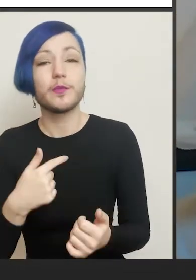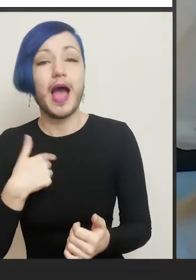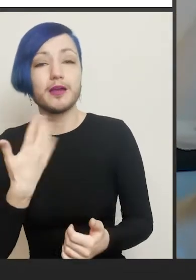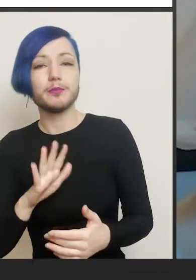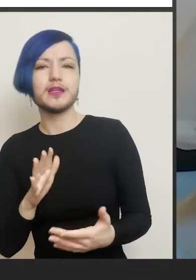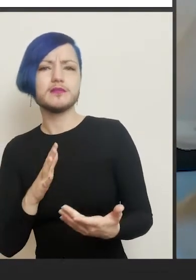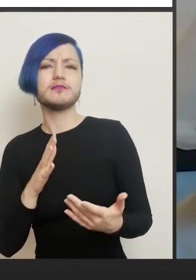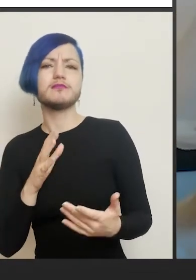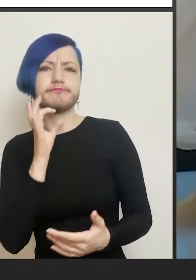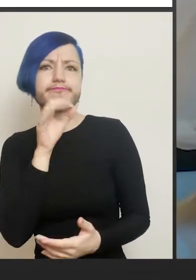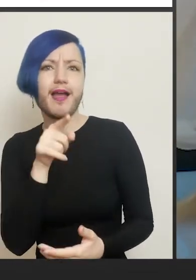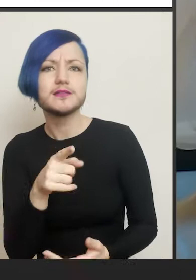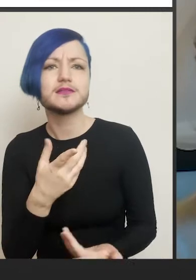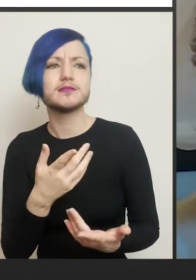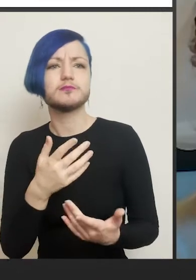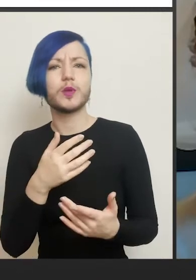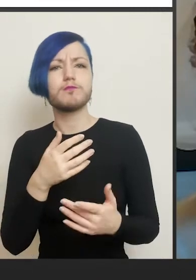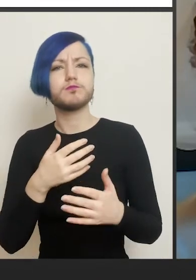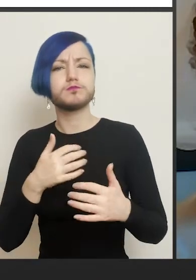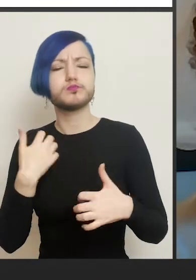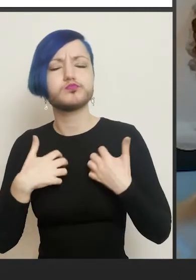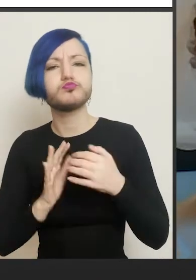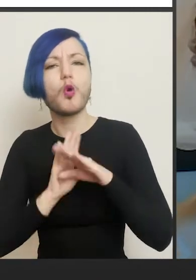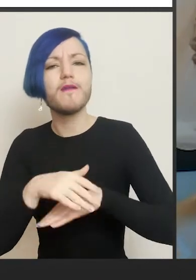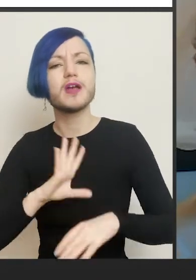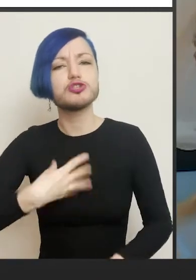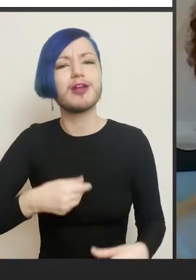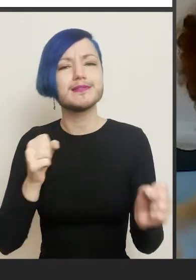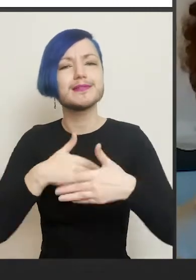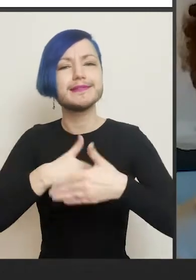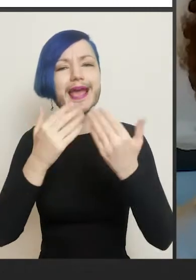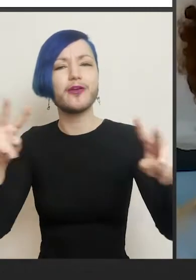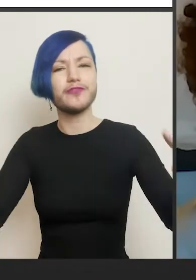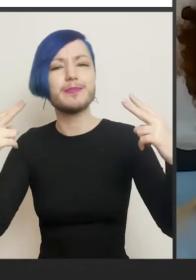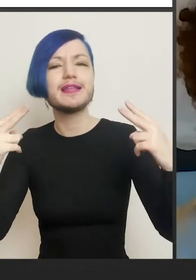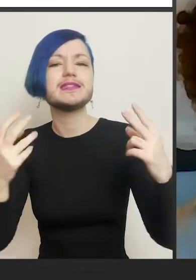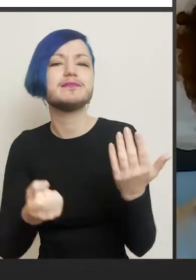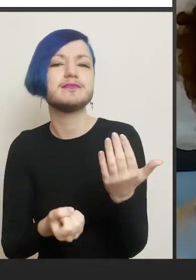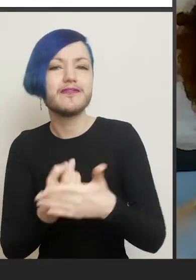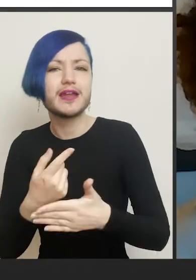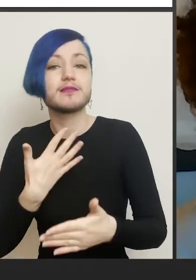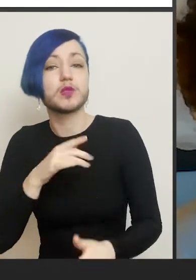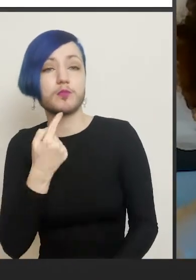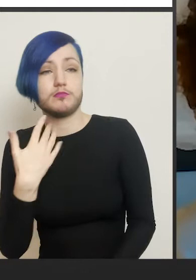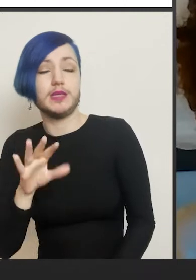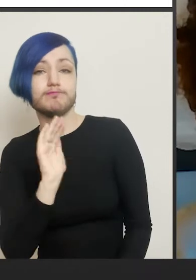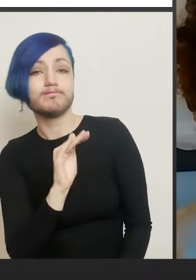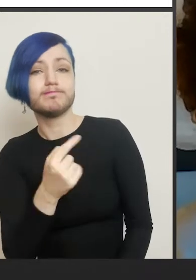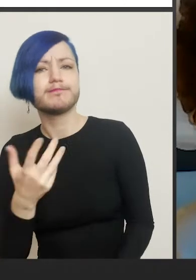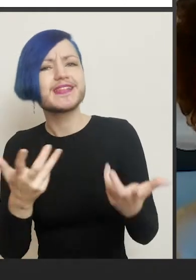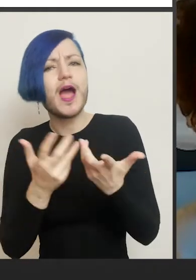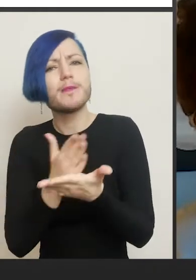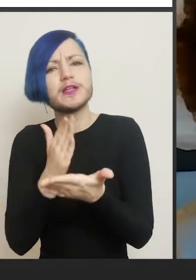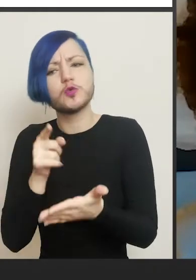well, I reached out to you actually for some help. We wanted to do a Trans Day of Visibility event. And I said to you, hey, how do I make this